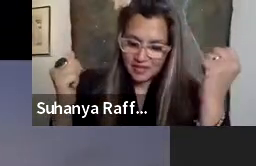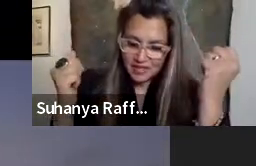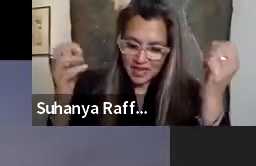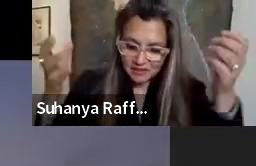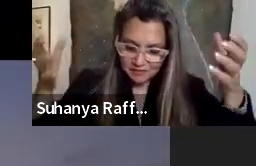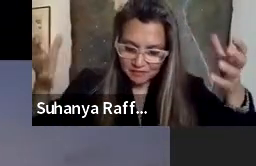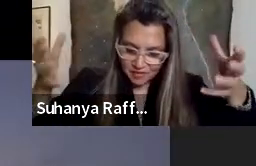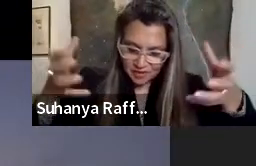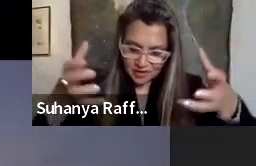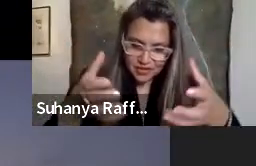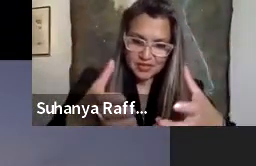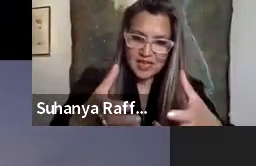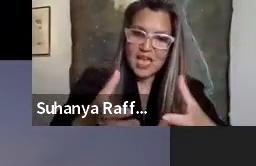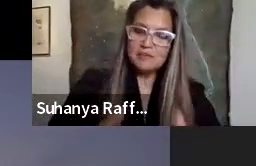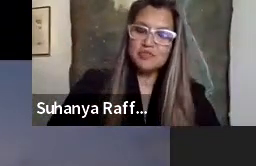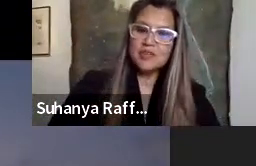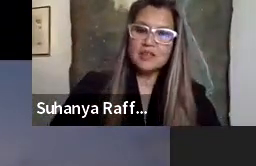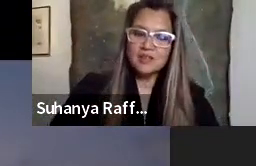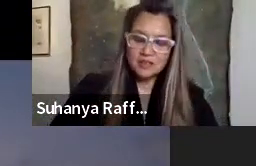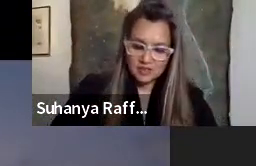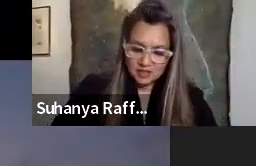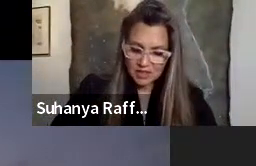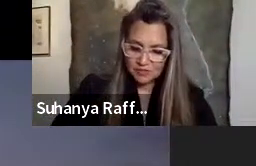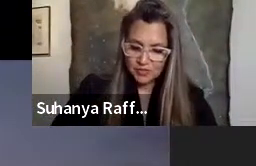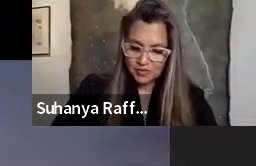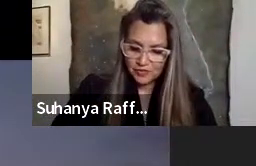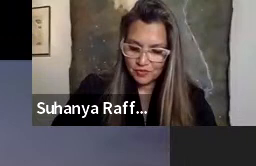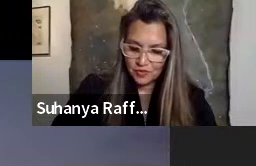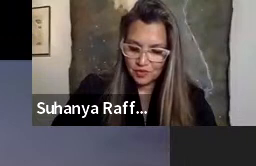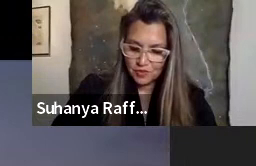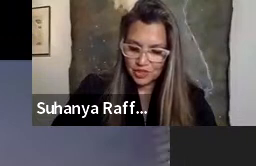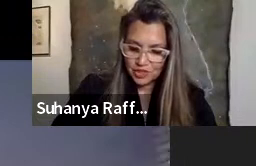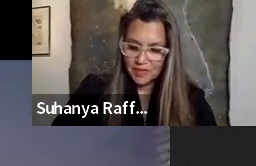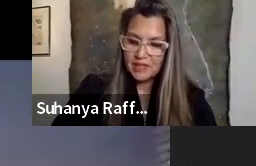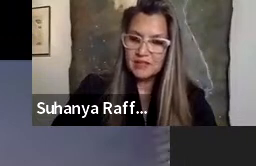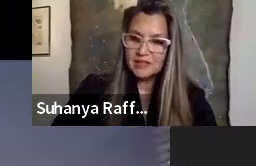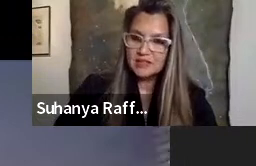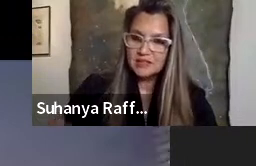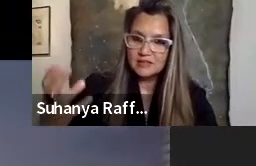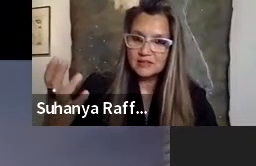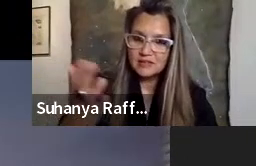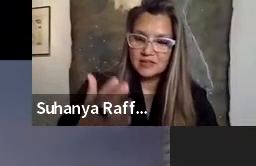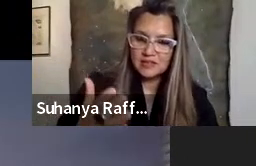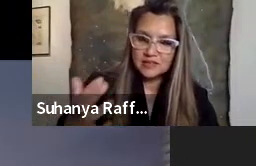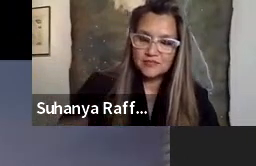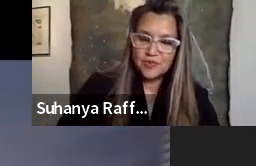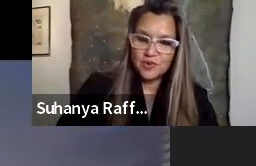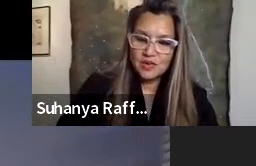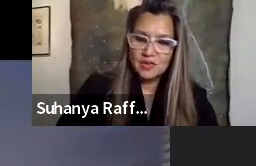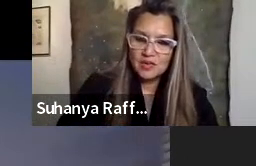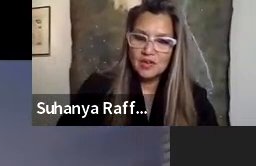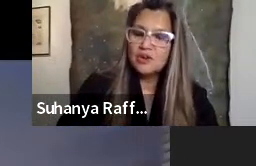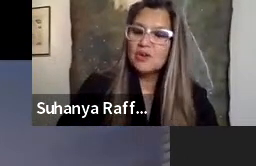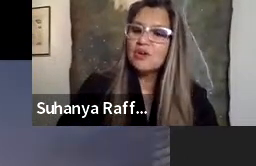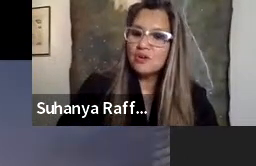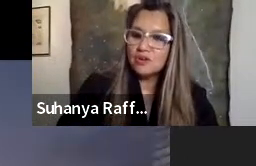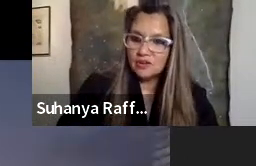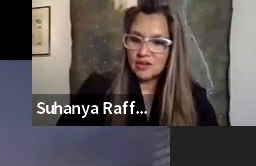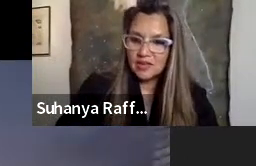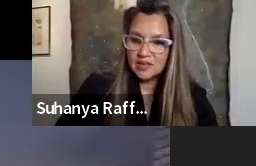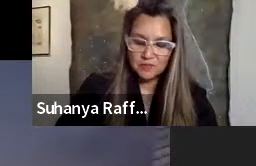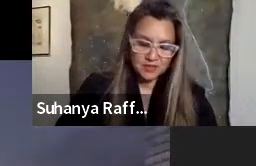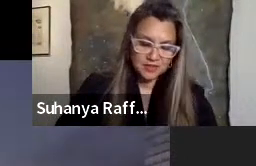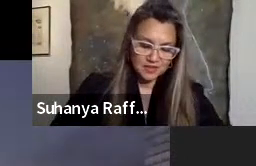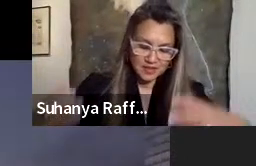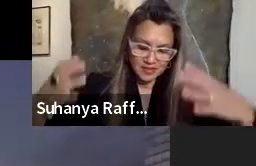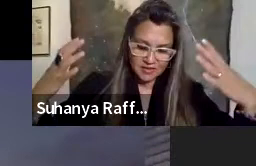together, and it just came together in such a beautiful work when she made this for Hong